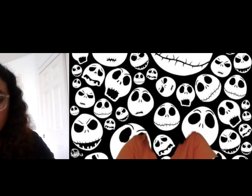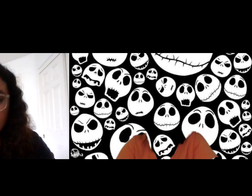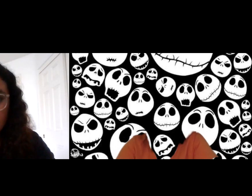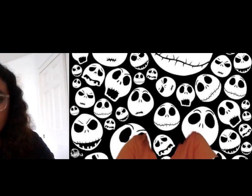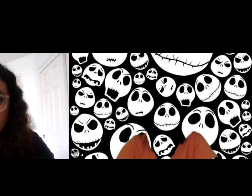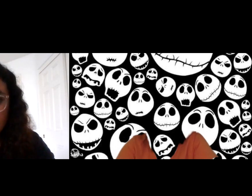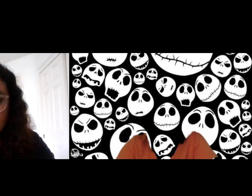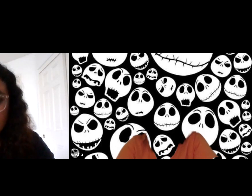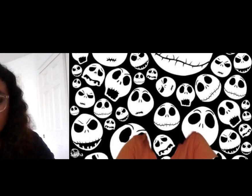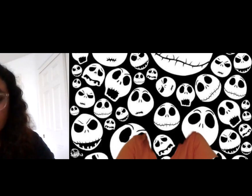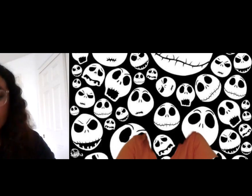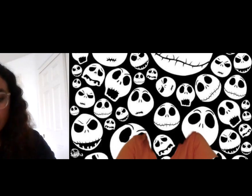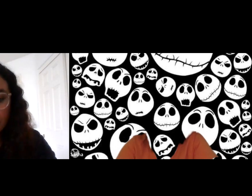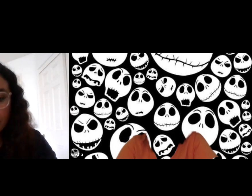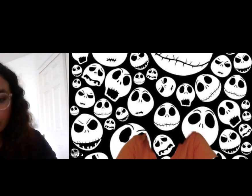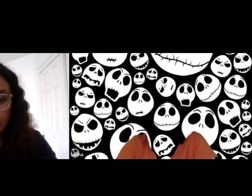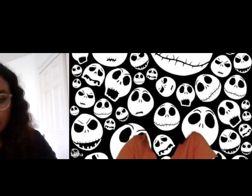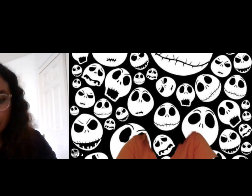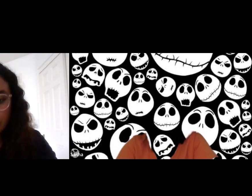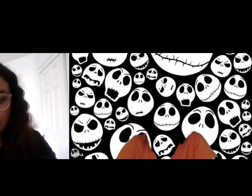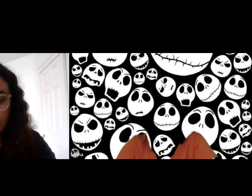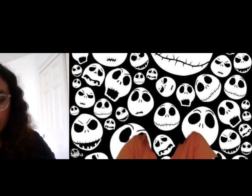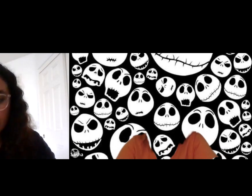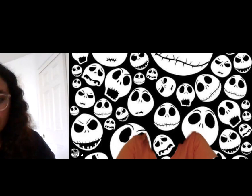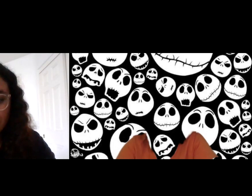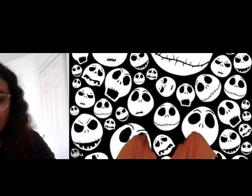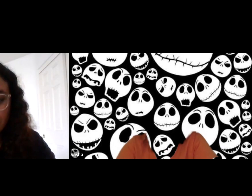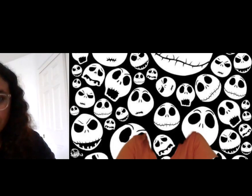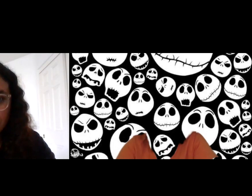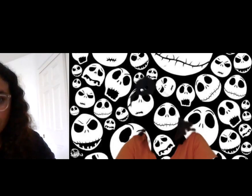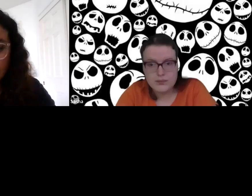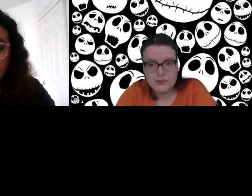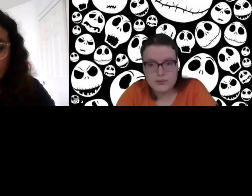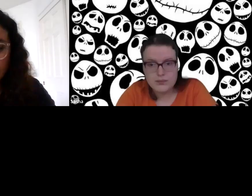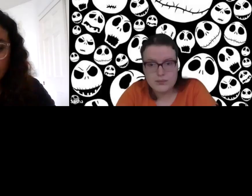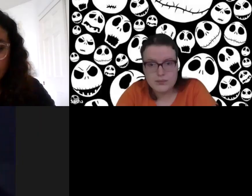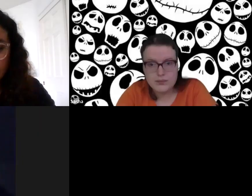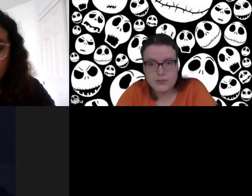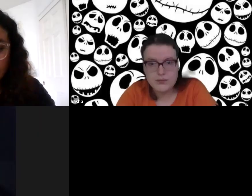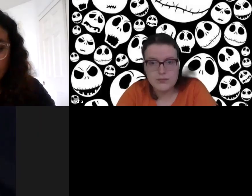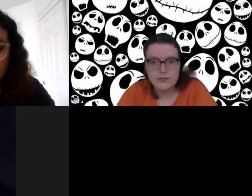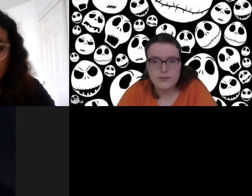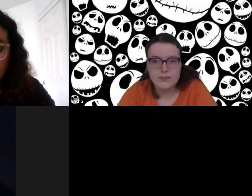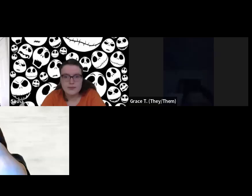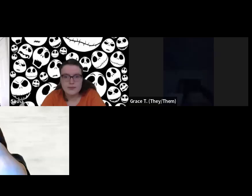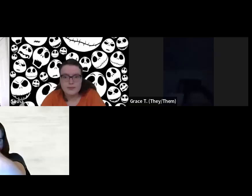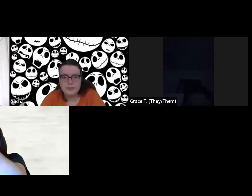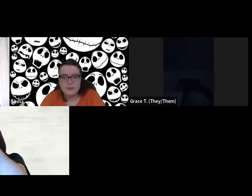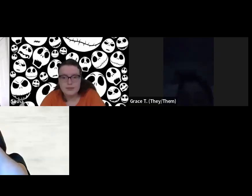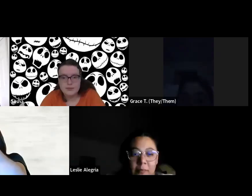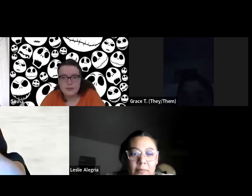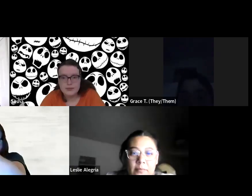con impedimentos para que reciban una mejor educación. It is up to us that we are like the leaders to